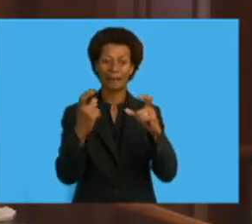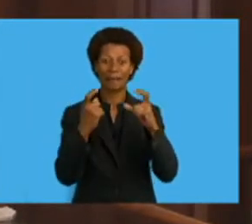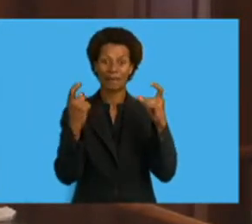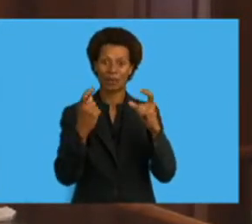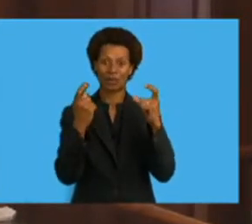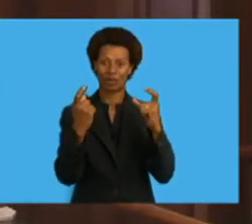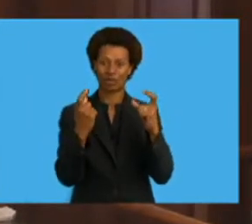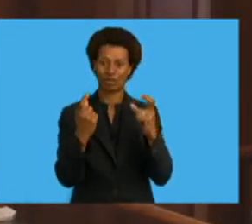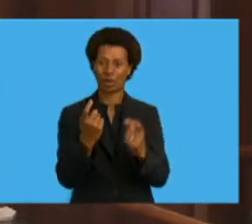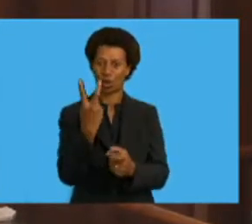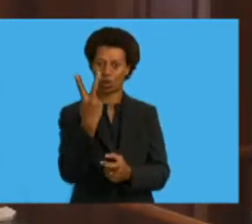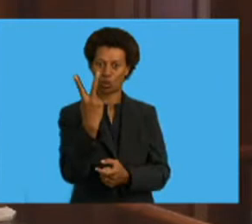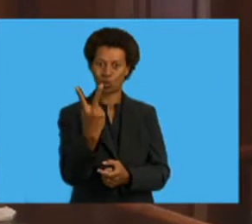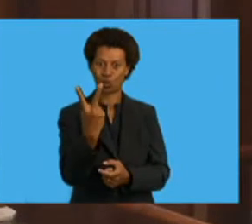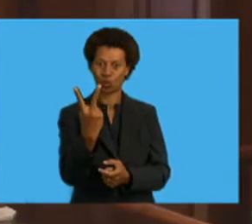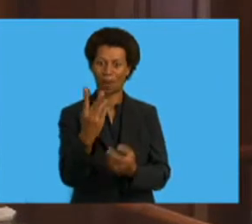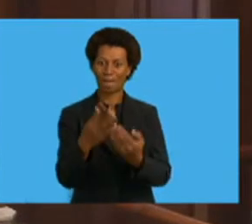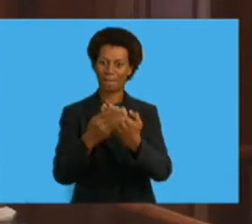celebrations.